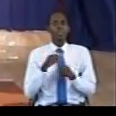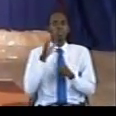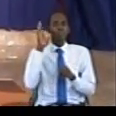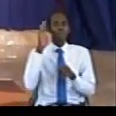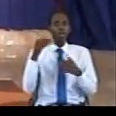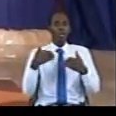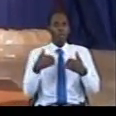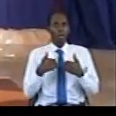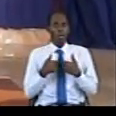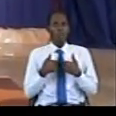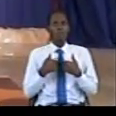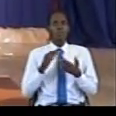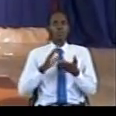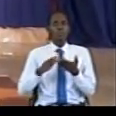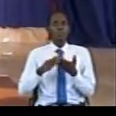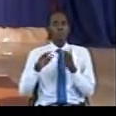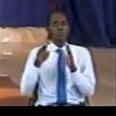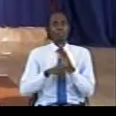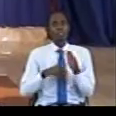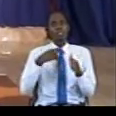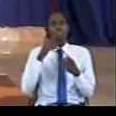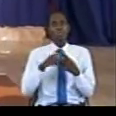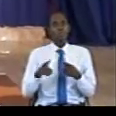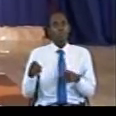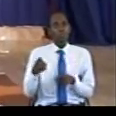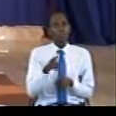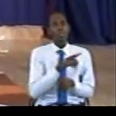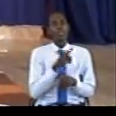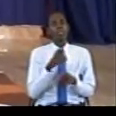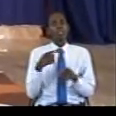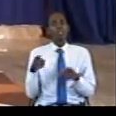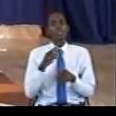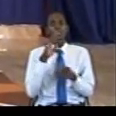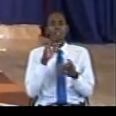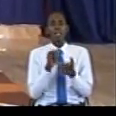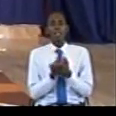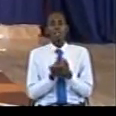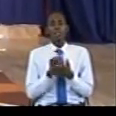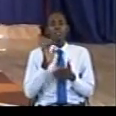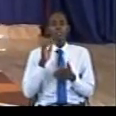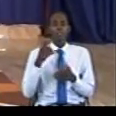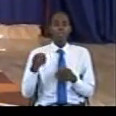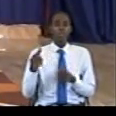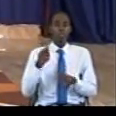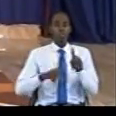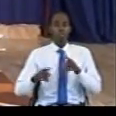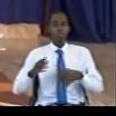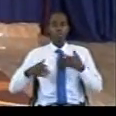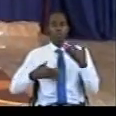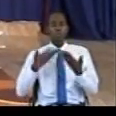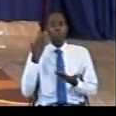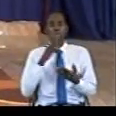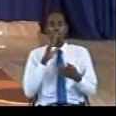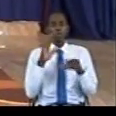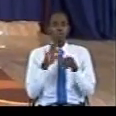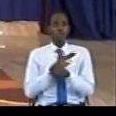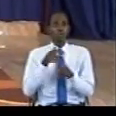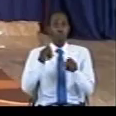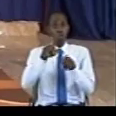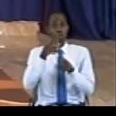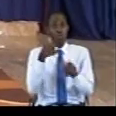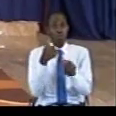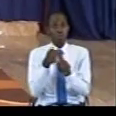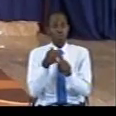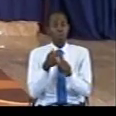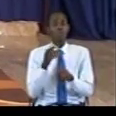going to have forgiveness. Tell them, so that their joy will be full. And you yourself, you will have your